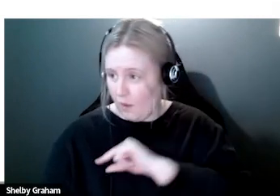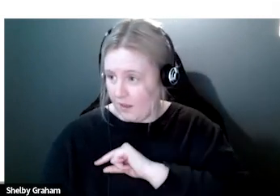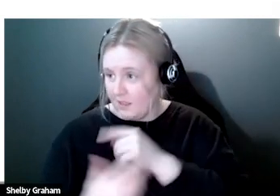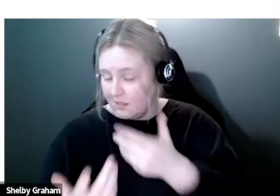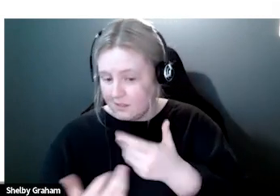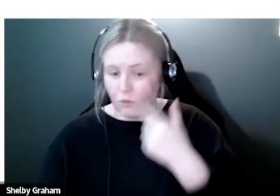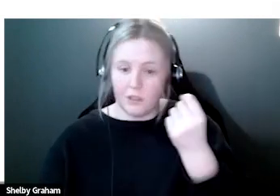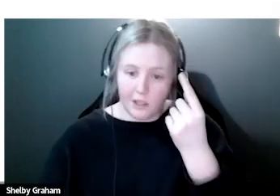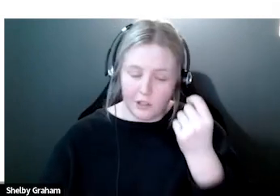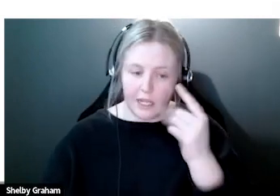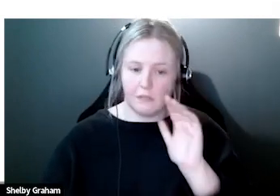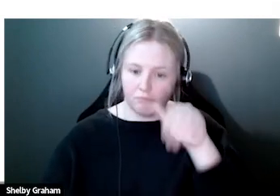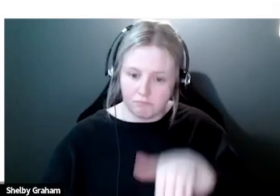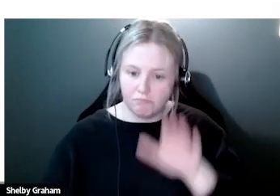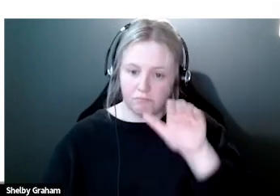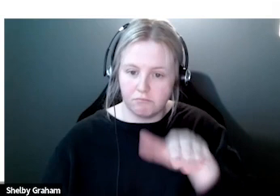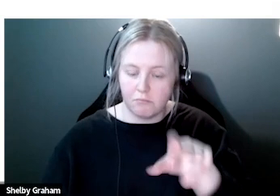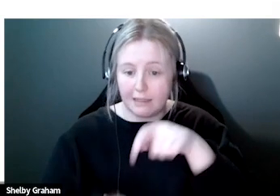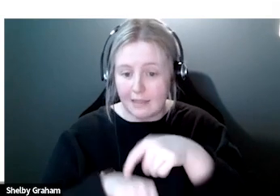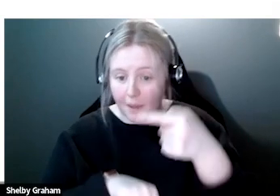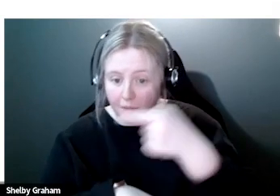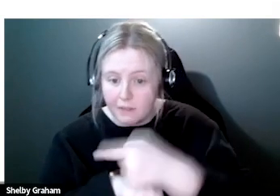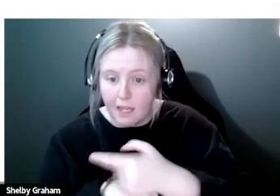of day, day of the week